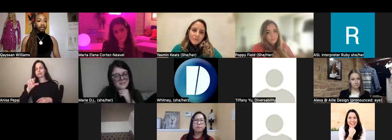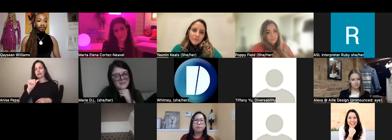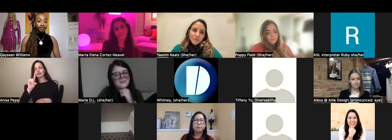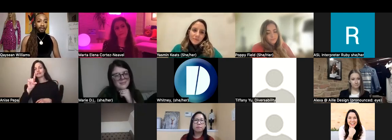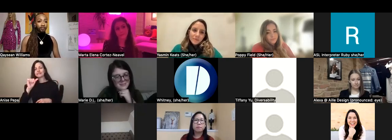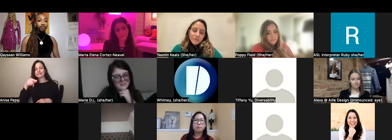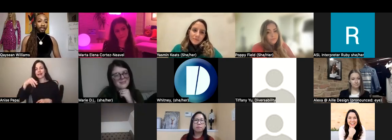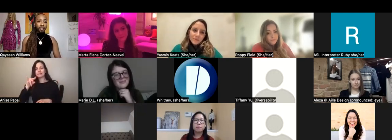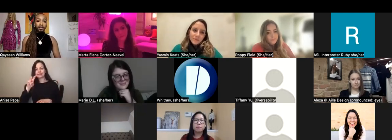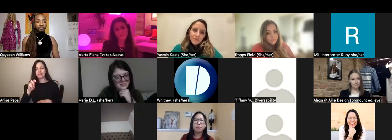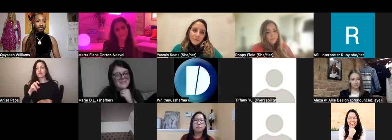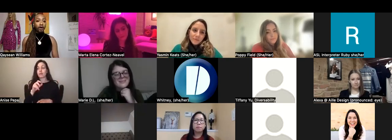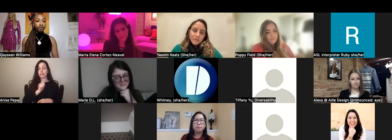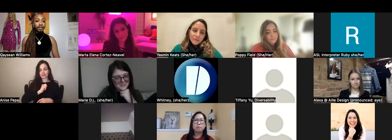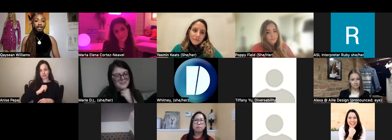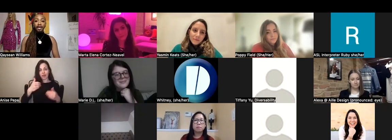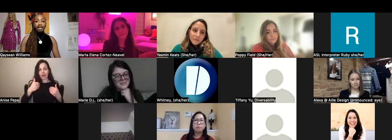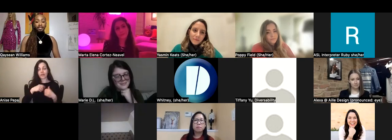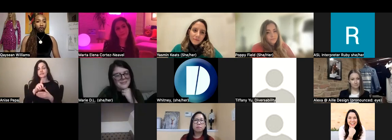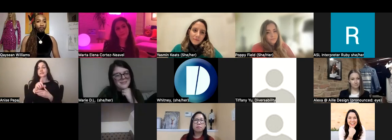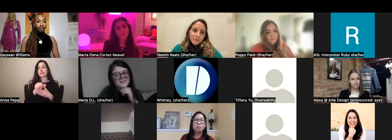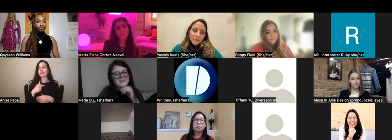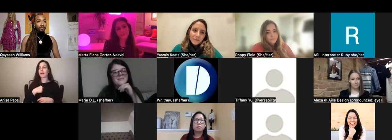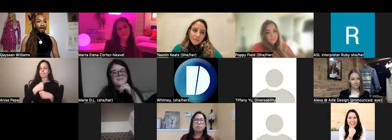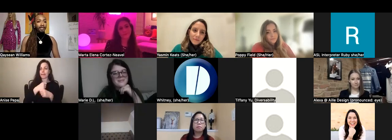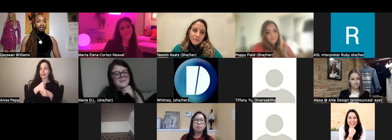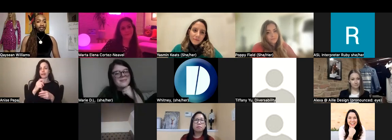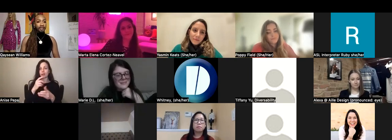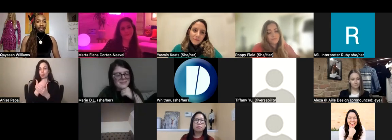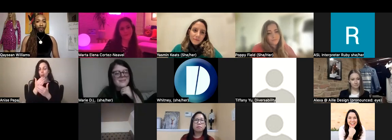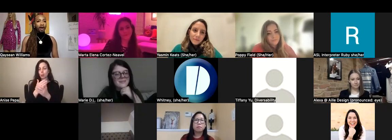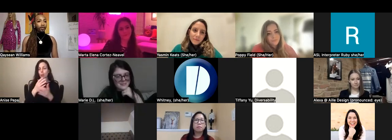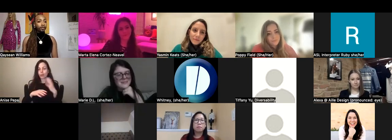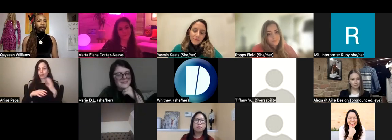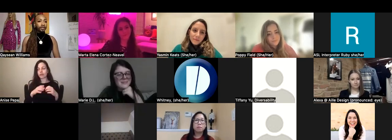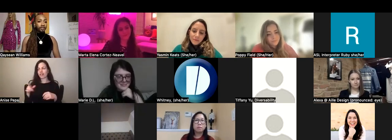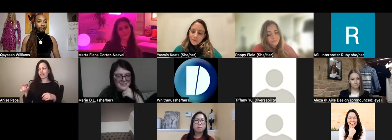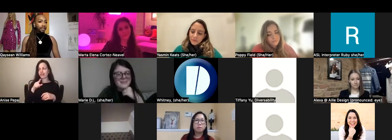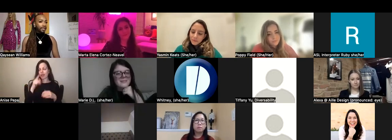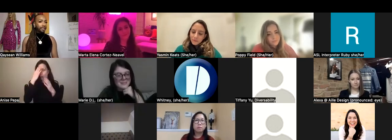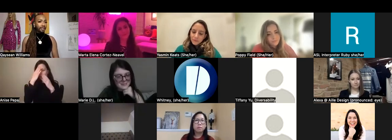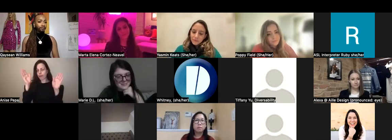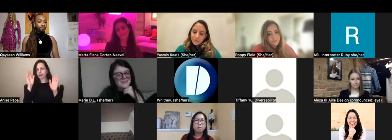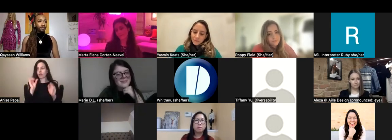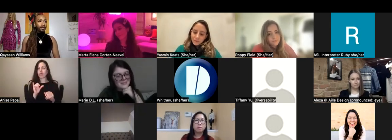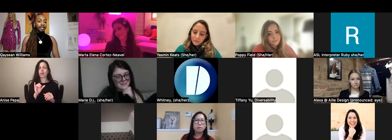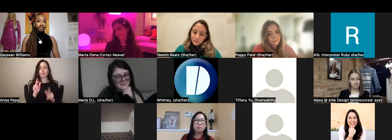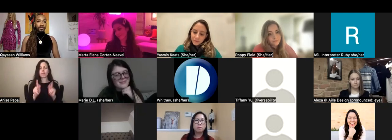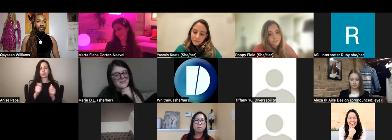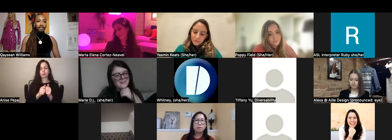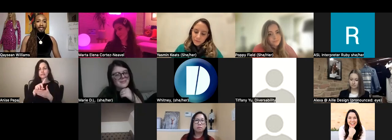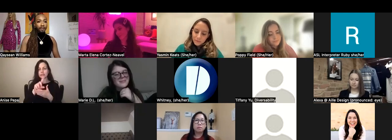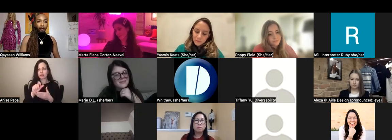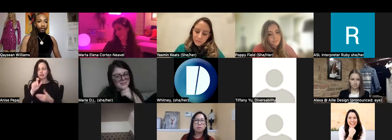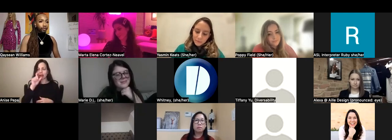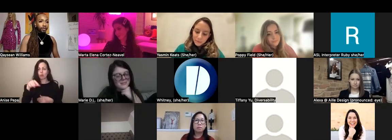have a disability and I'm creating these type of garments, it's opening up their minds to say that, wow, a person with a disability isn't